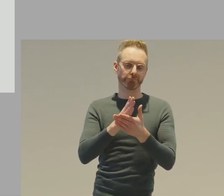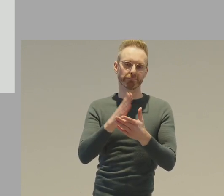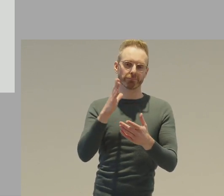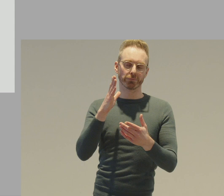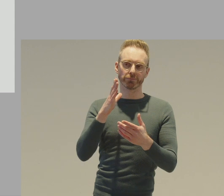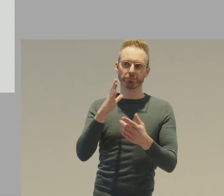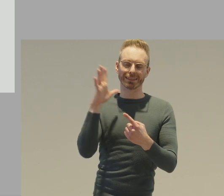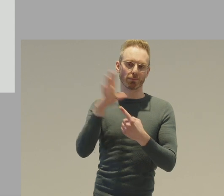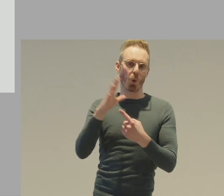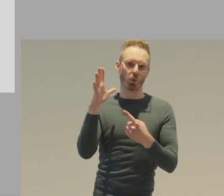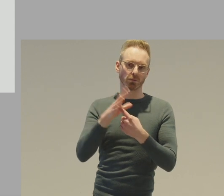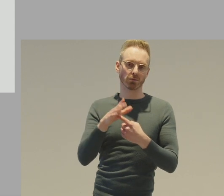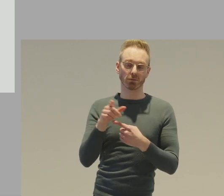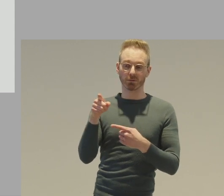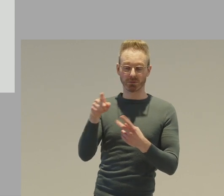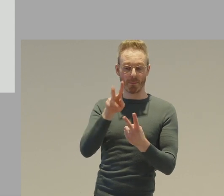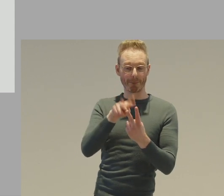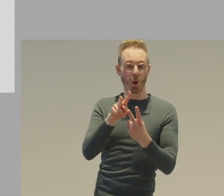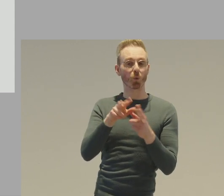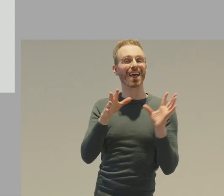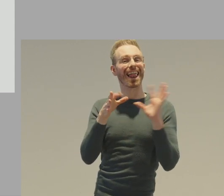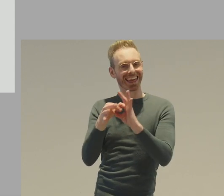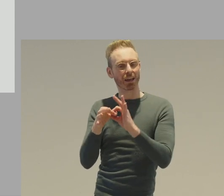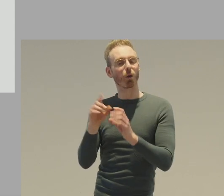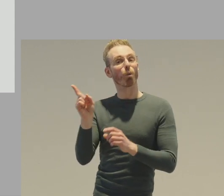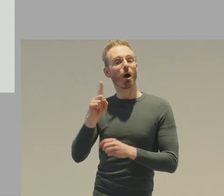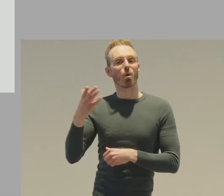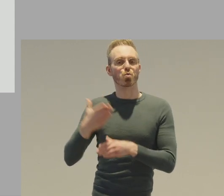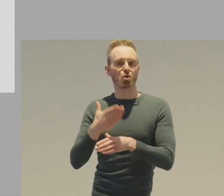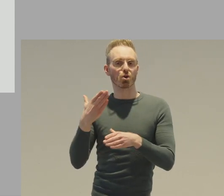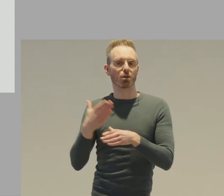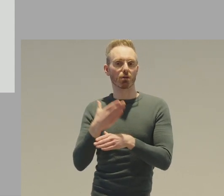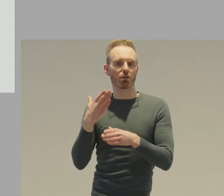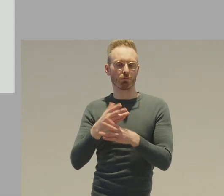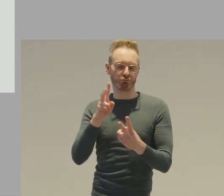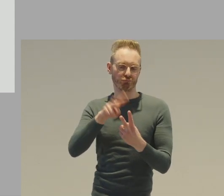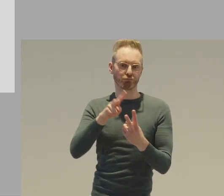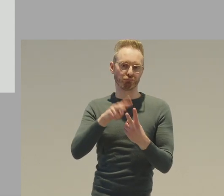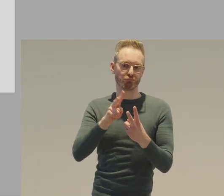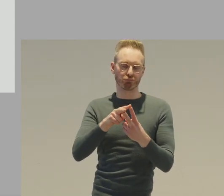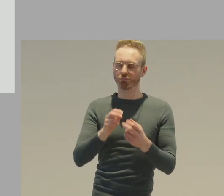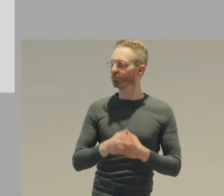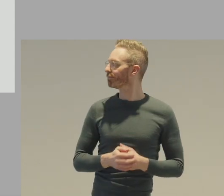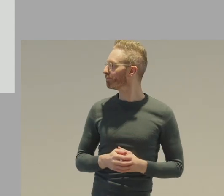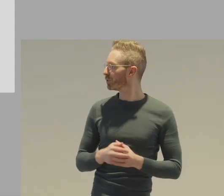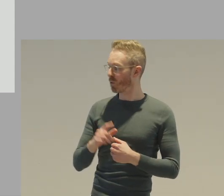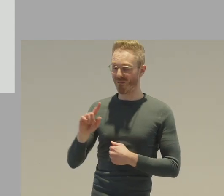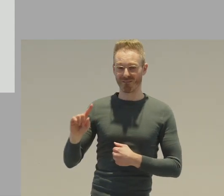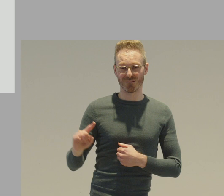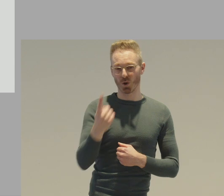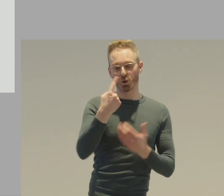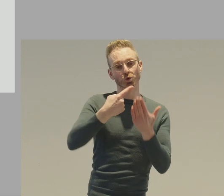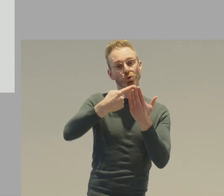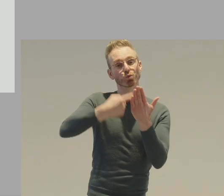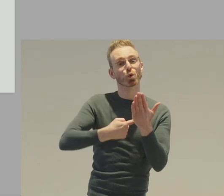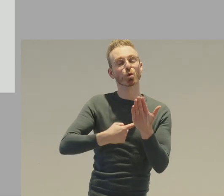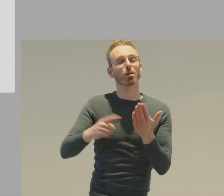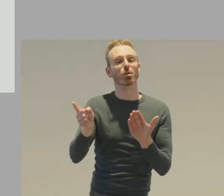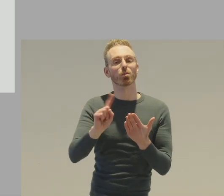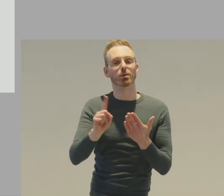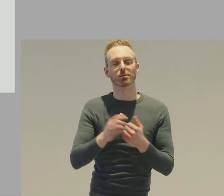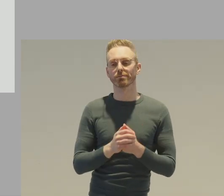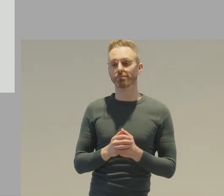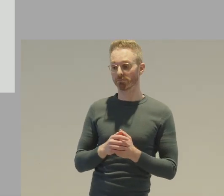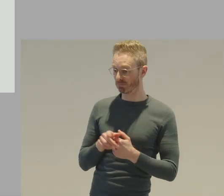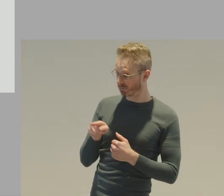They're work-related benefits. So that's what we're talking about today. Okay, so first rule. If a